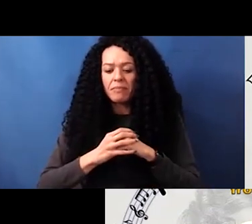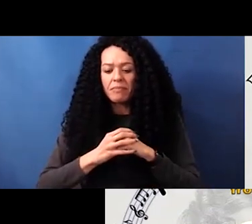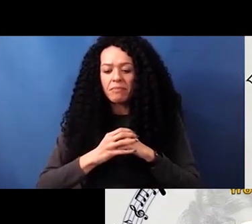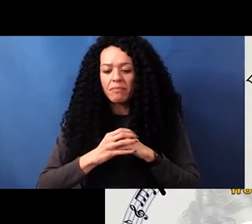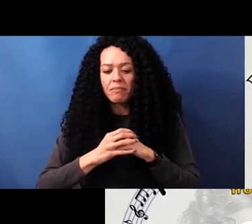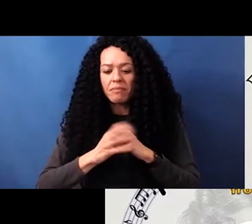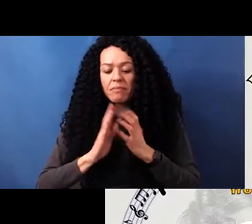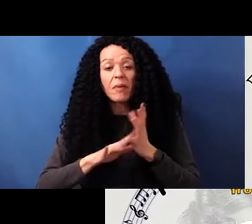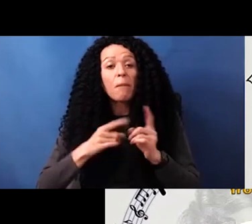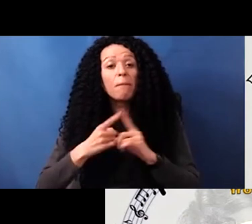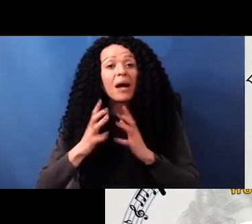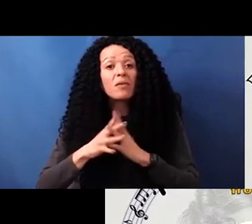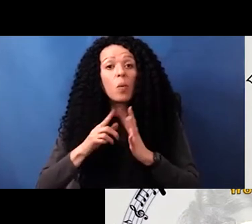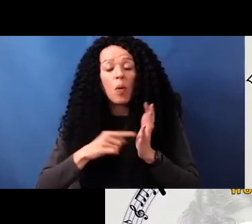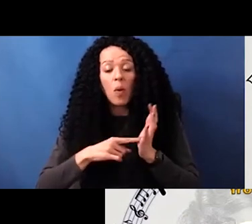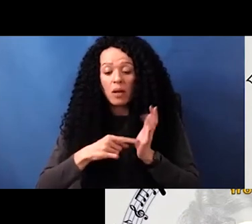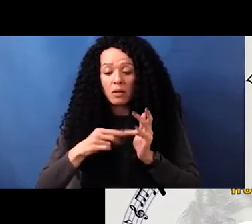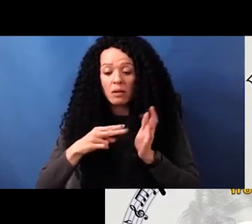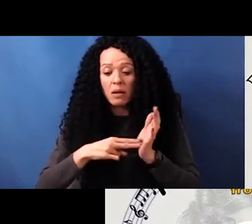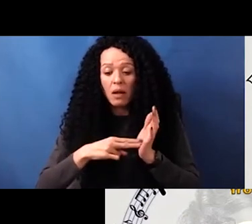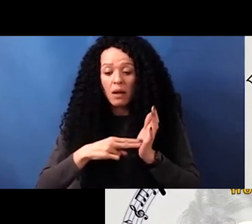Maxwell and Breeze are pony.